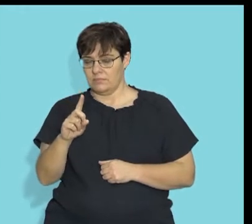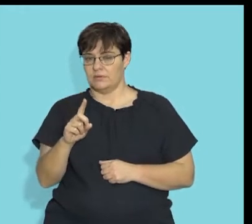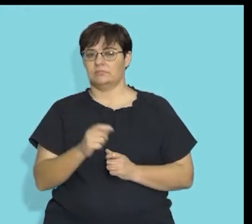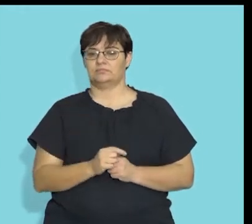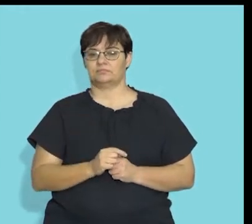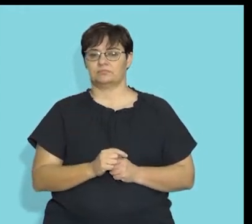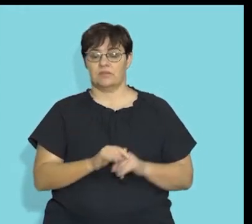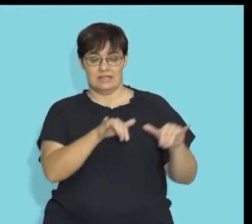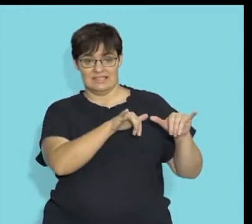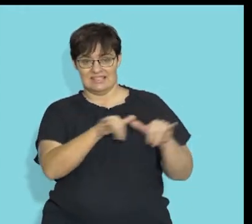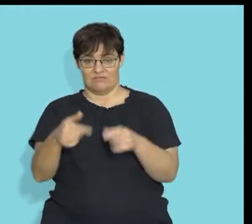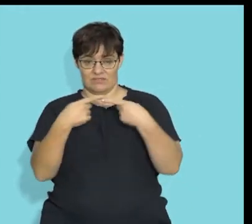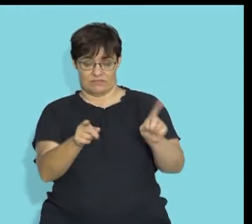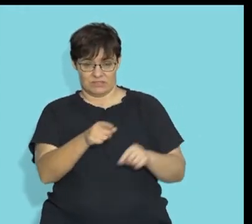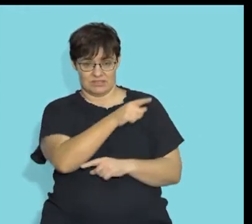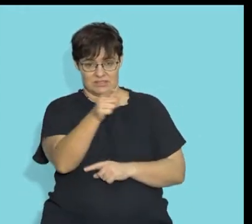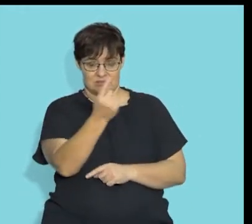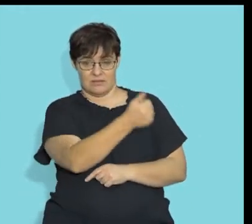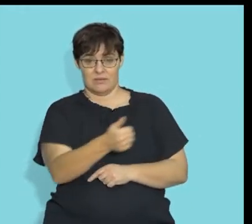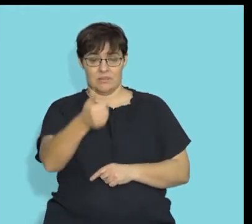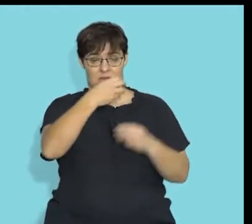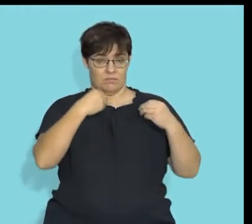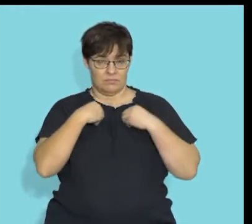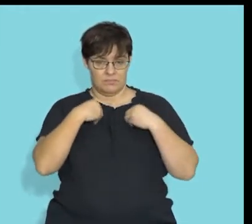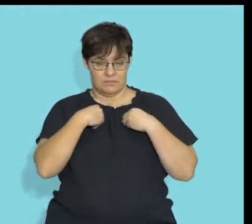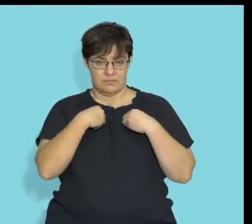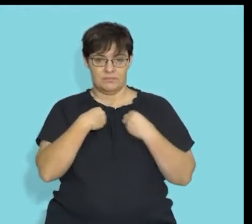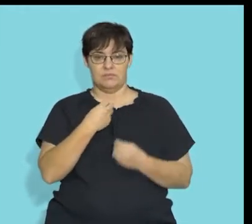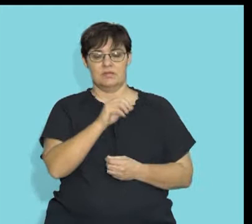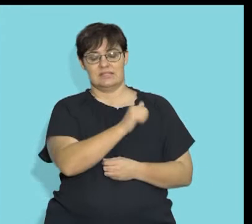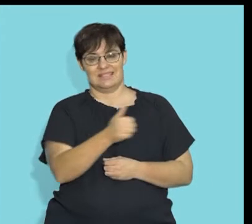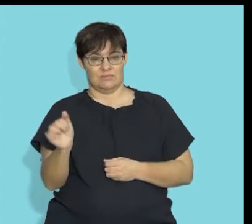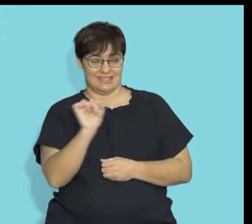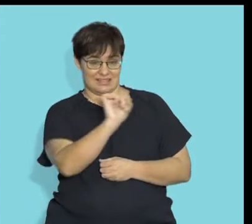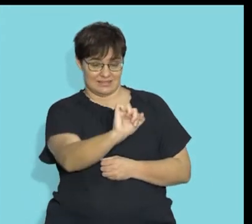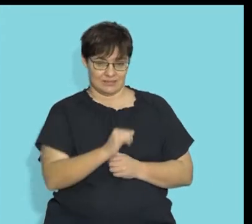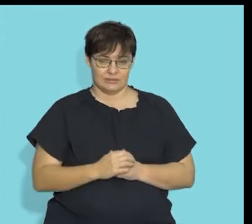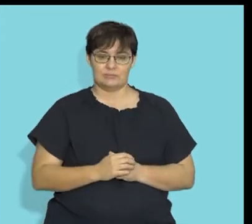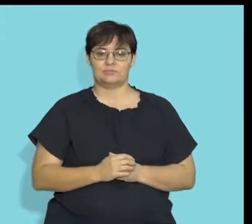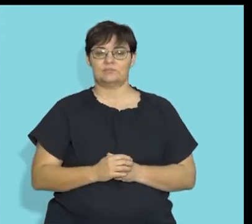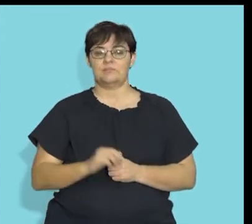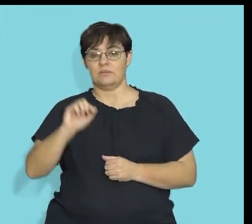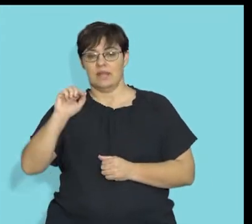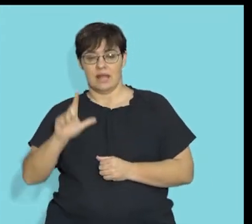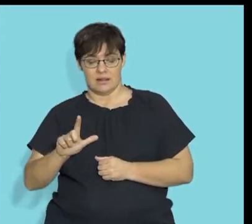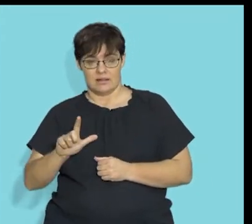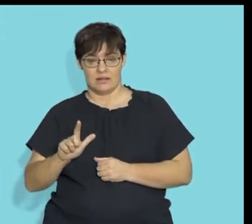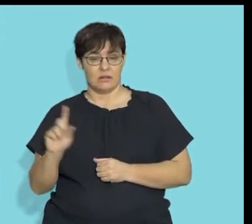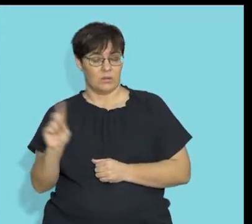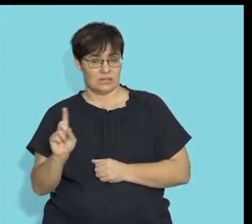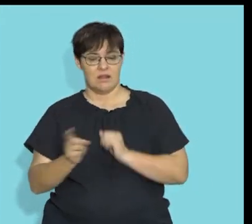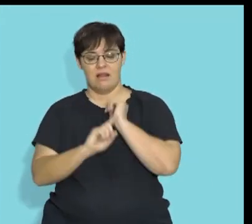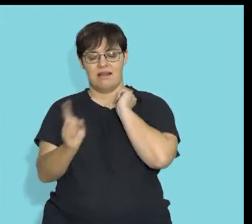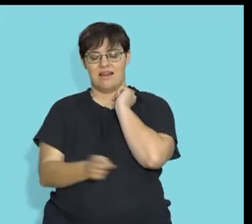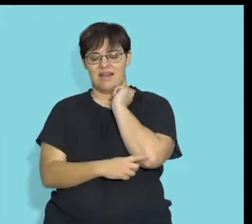referring again to the common difference, which we know is the main property of an arithmetic sequence. And L is